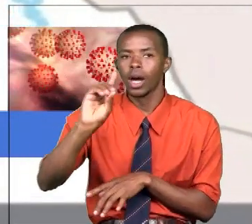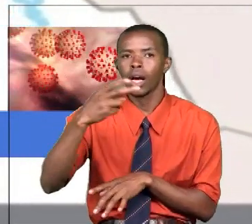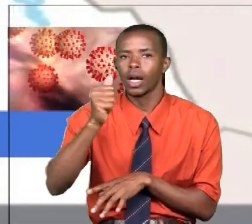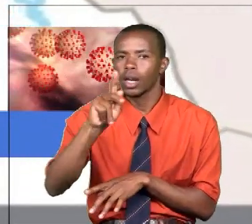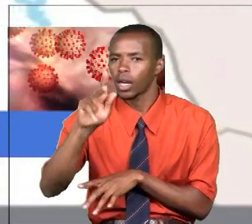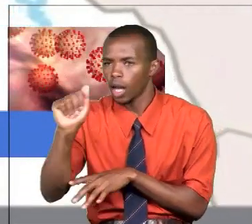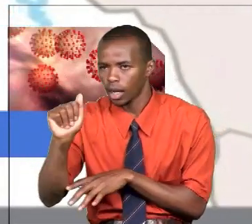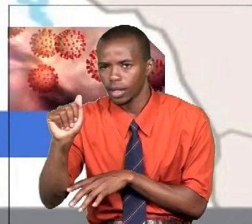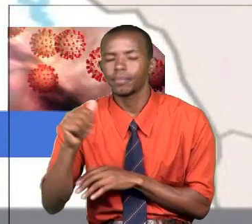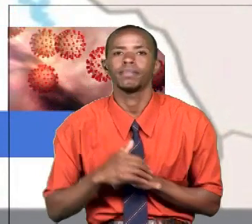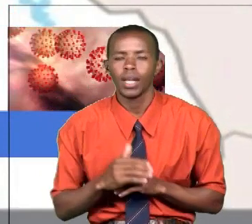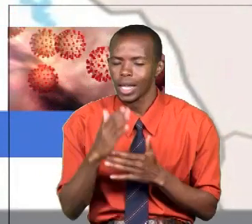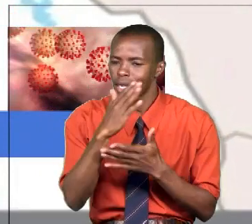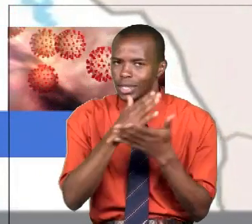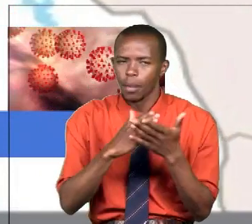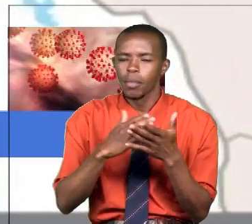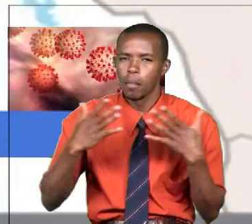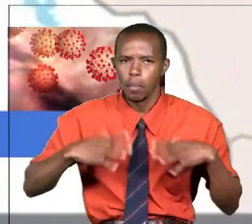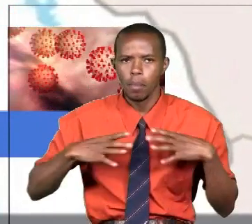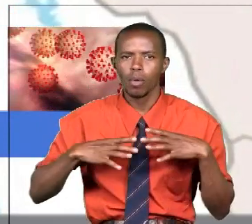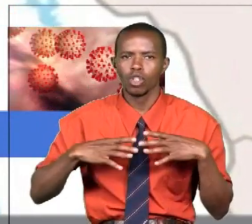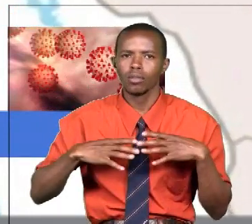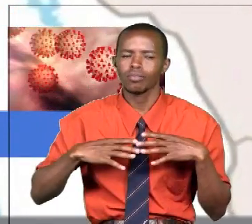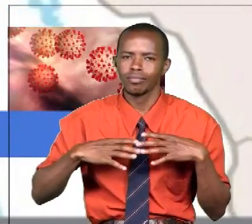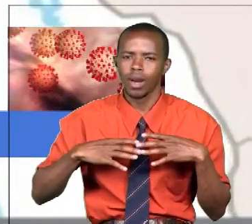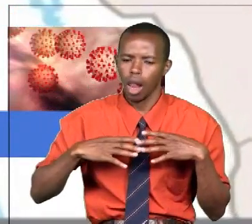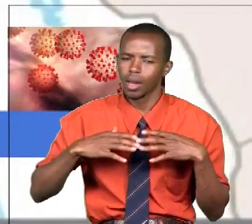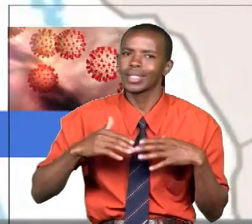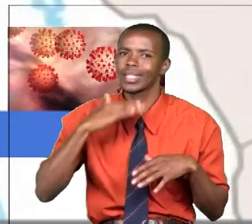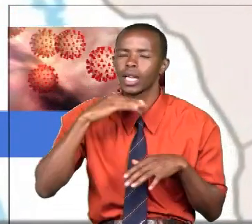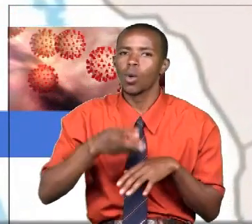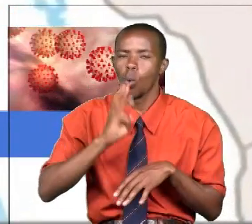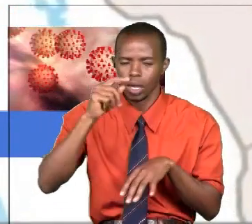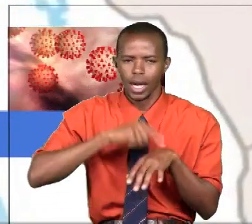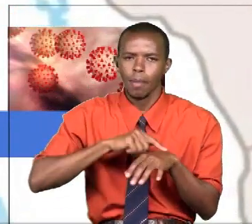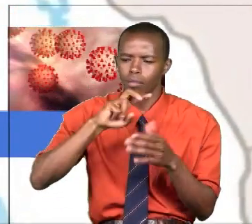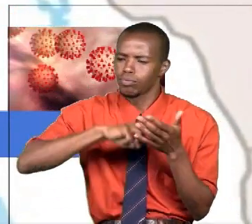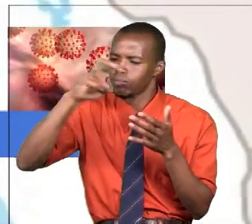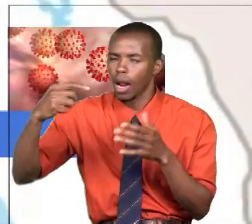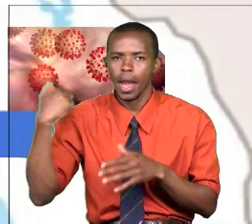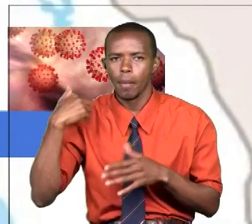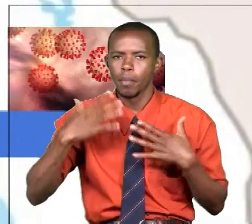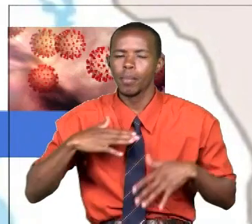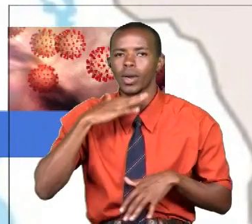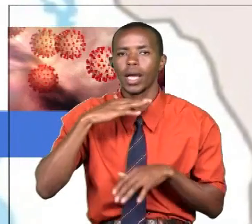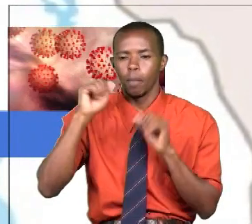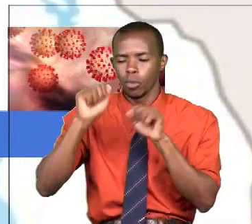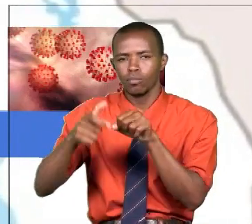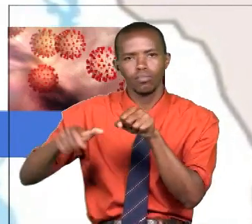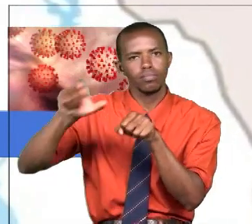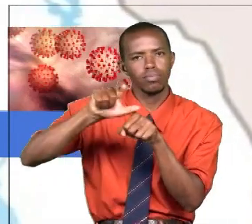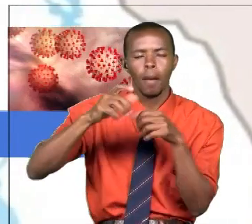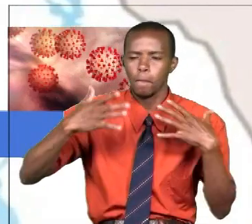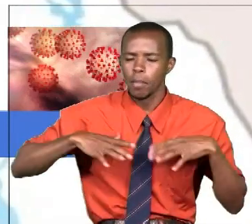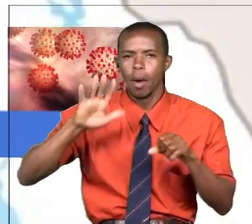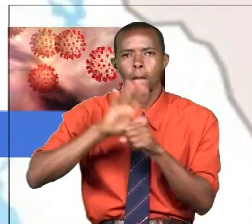of Barguna. Some of the big victims drowned after jumping into the water. The number of casualties is likely to increase as many of the